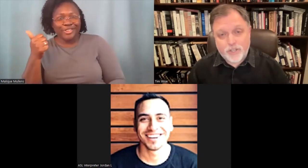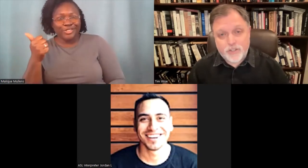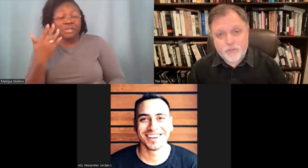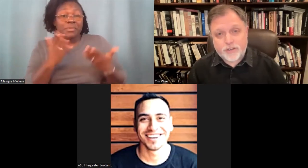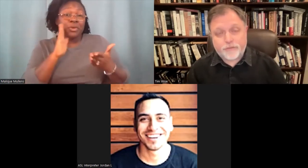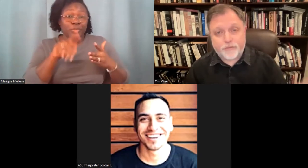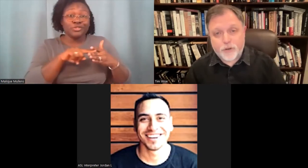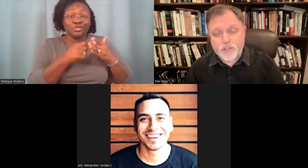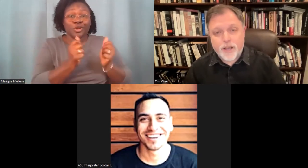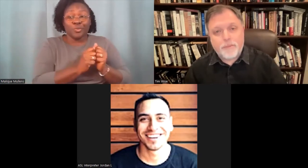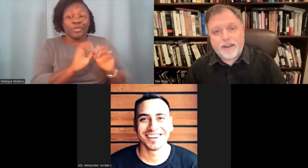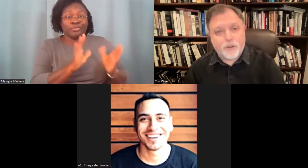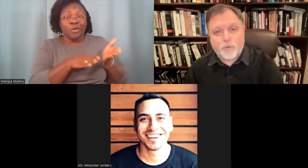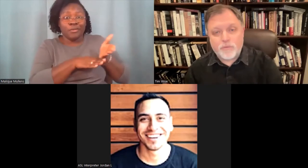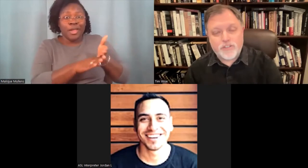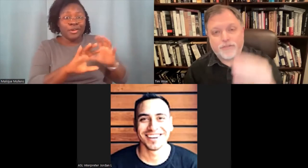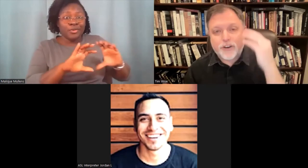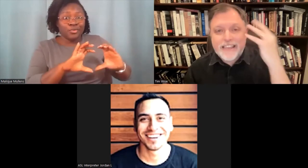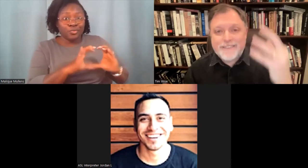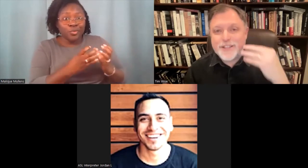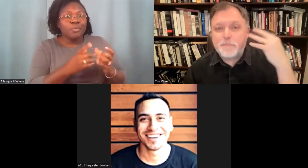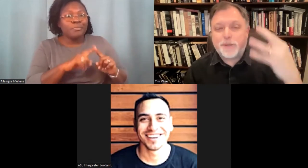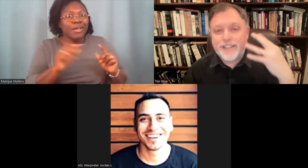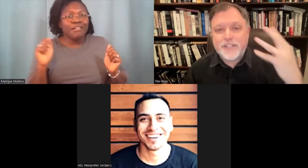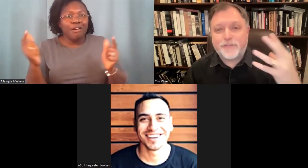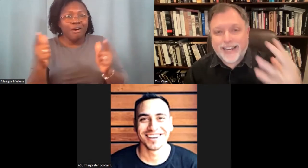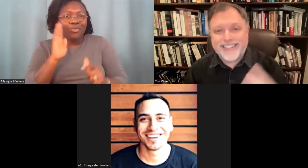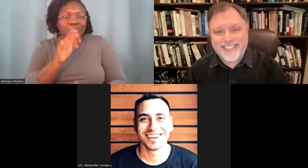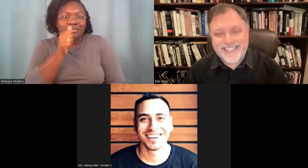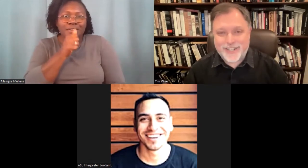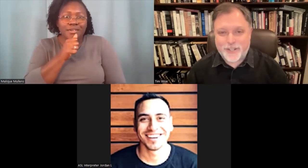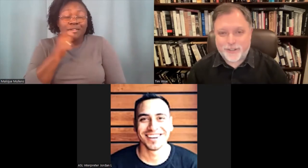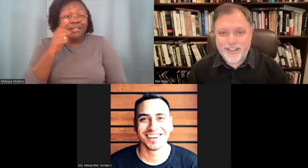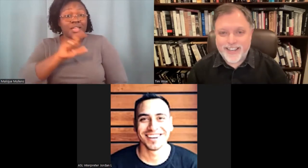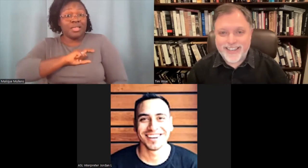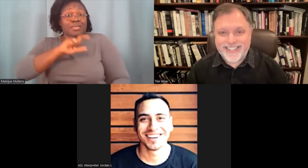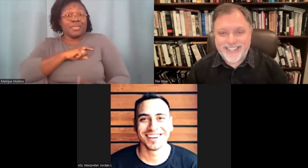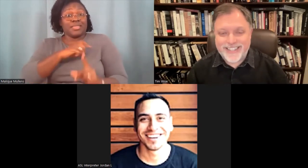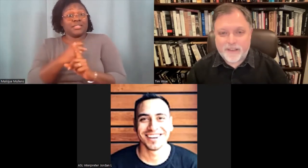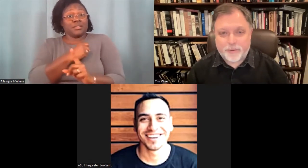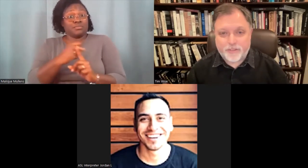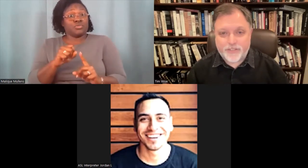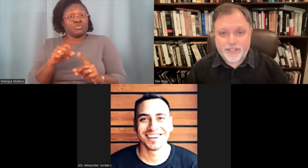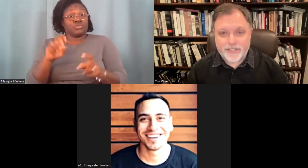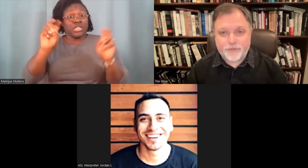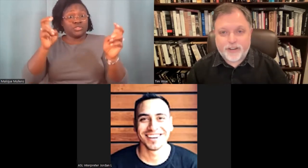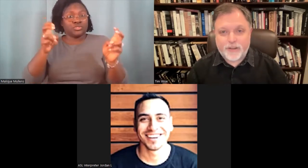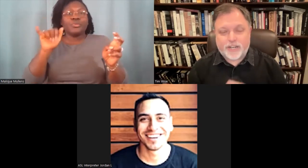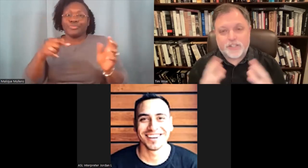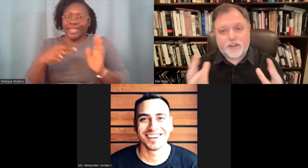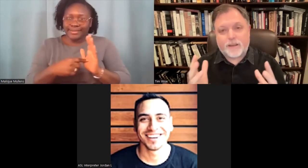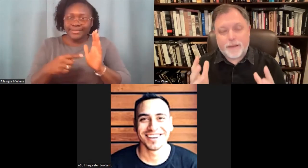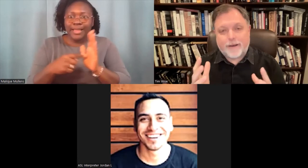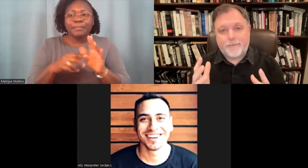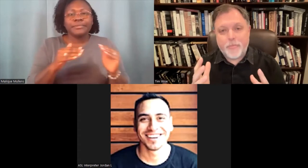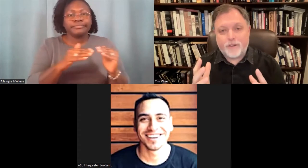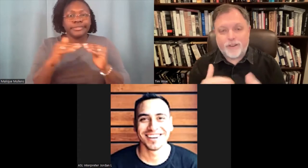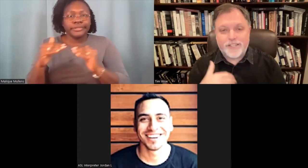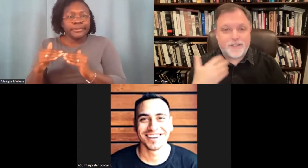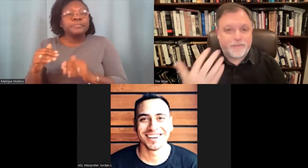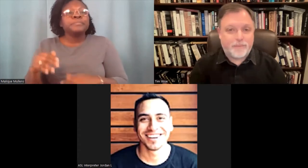be the ones who suffer first, but everyone will suffer. Even the police violence issue is an example of this. It's funny when I talk